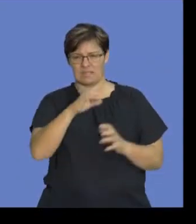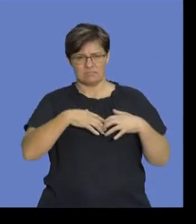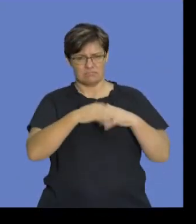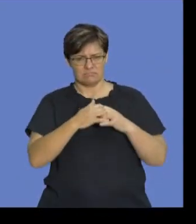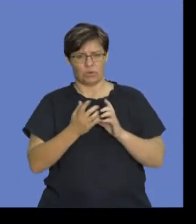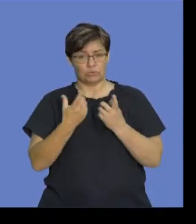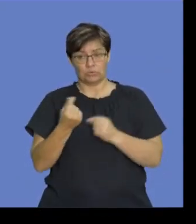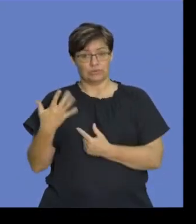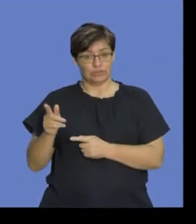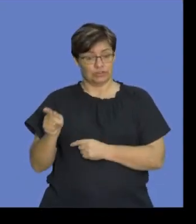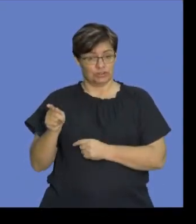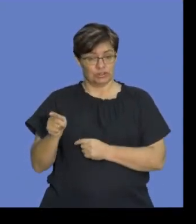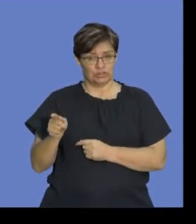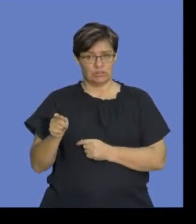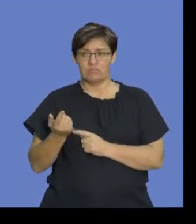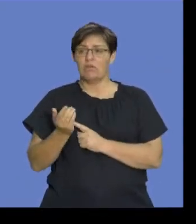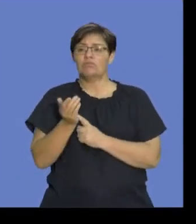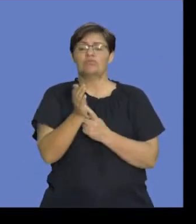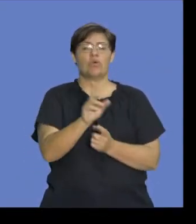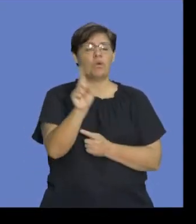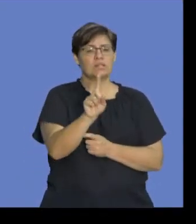As you can see what we've done here for you on this slide,